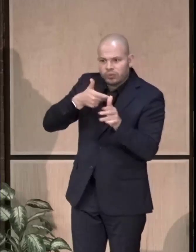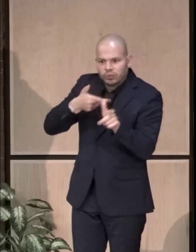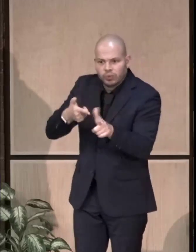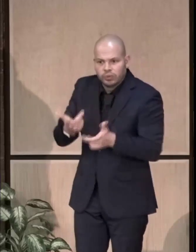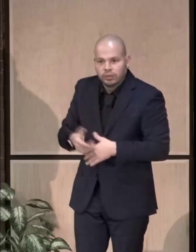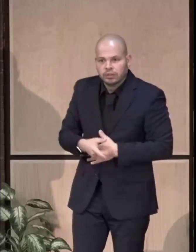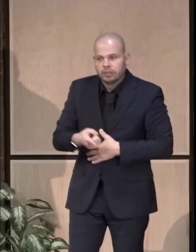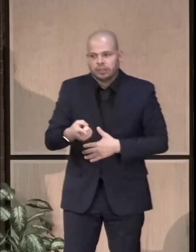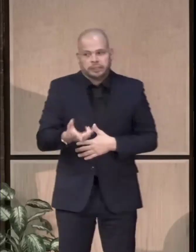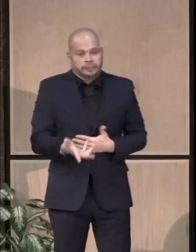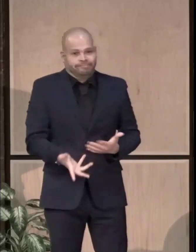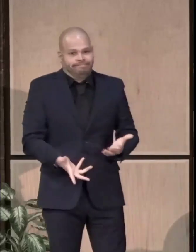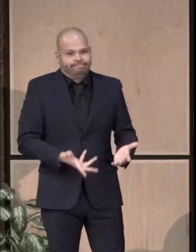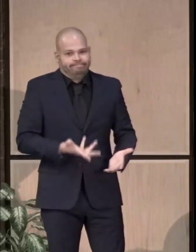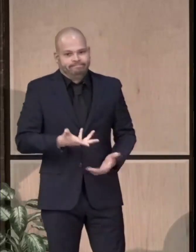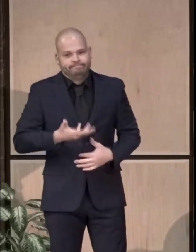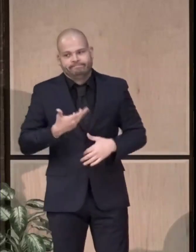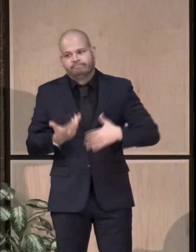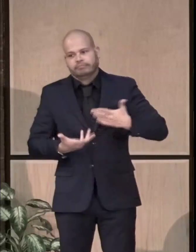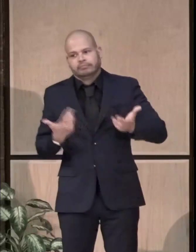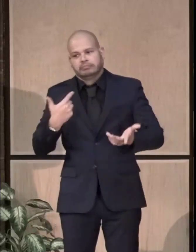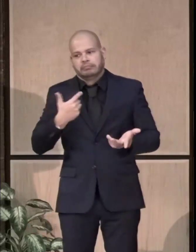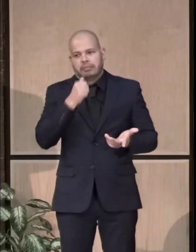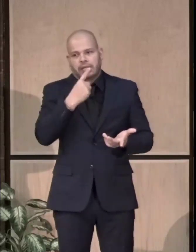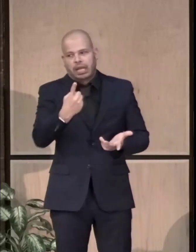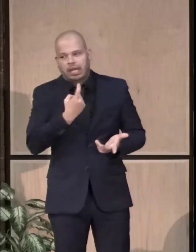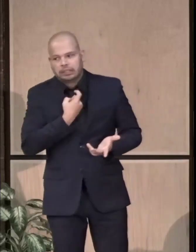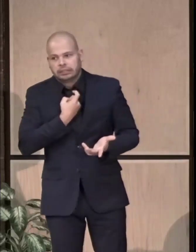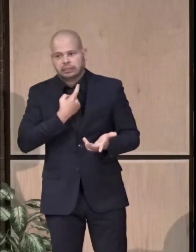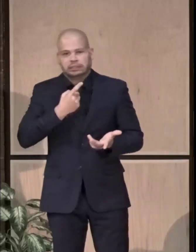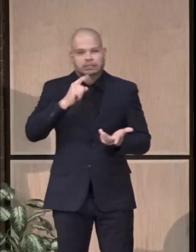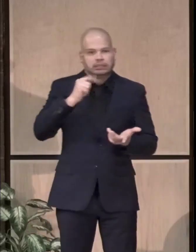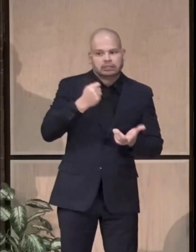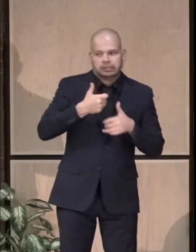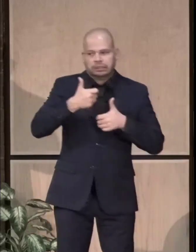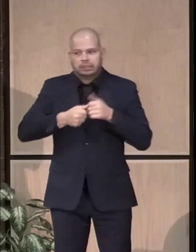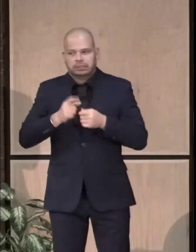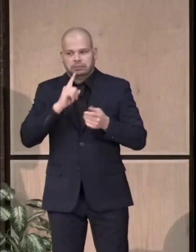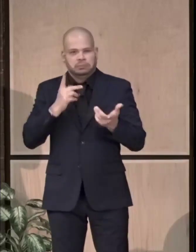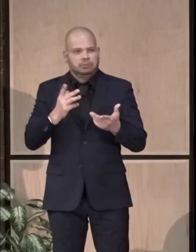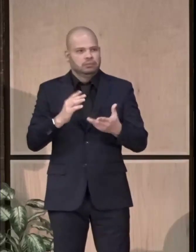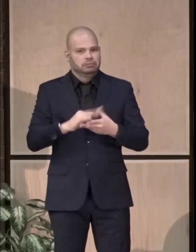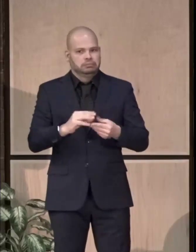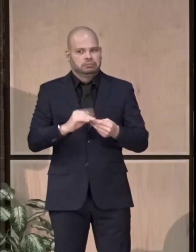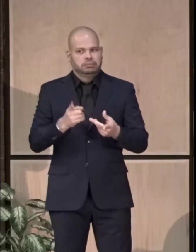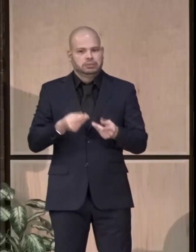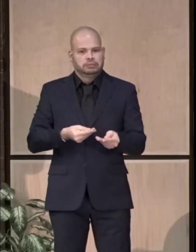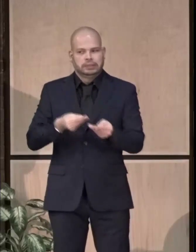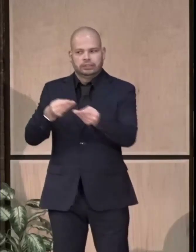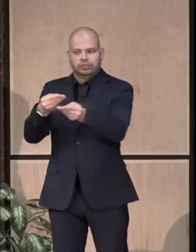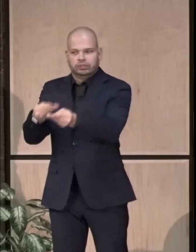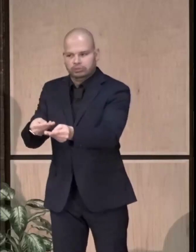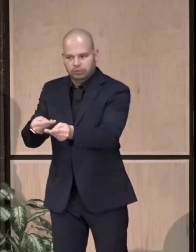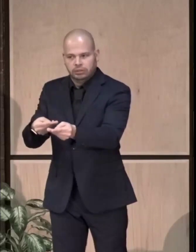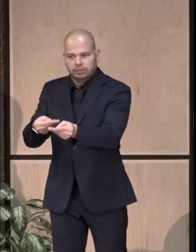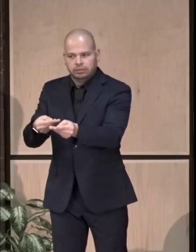Because I just didn't, it didn't lead to that. They didn't ask to see it. I assumed that that the information was